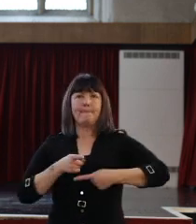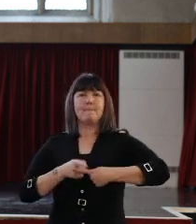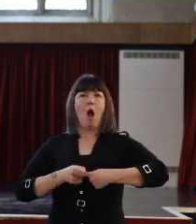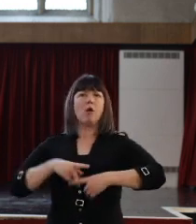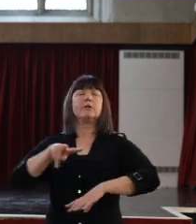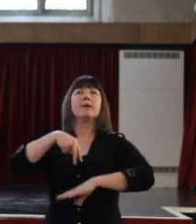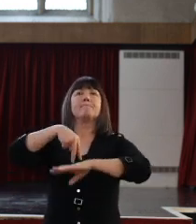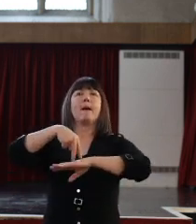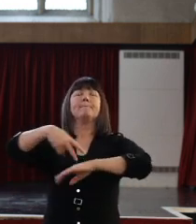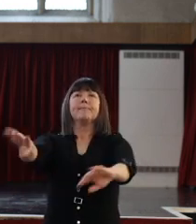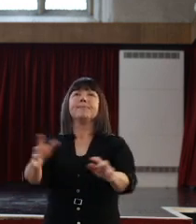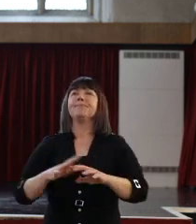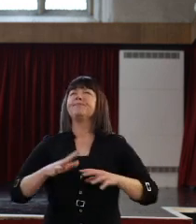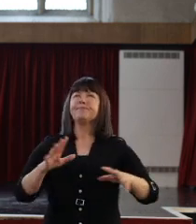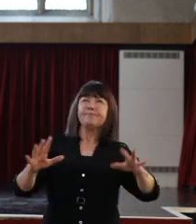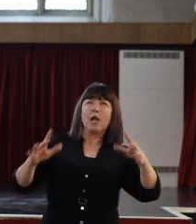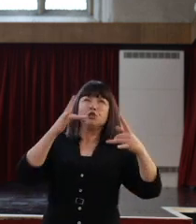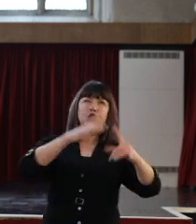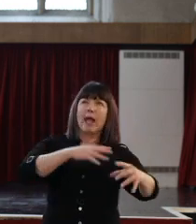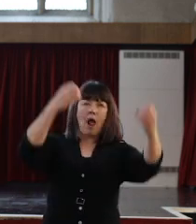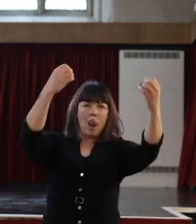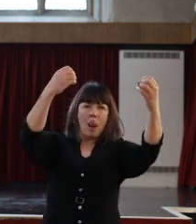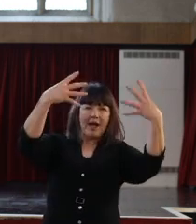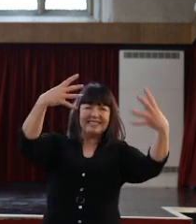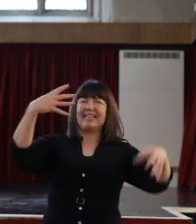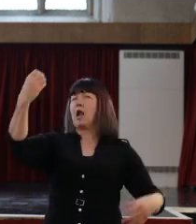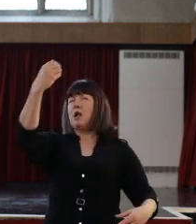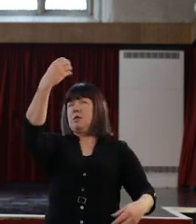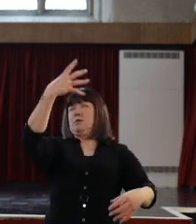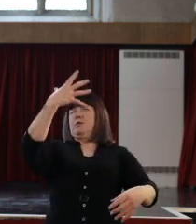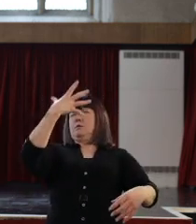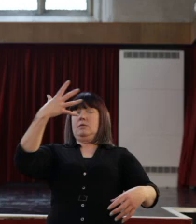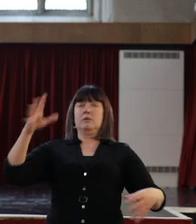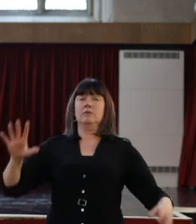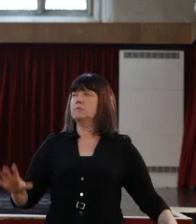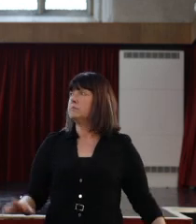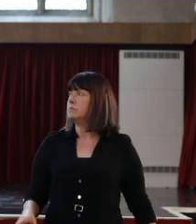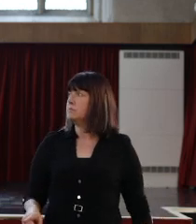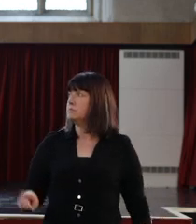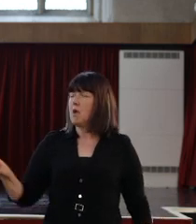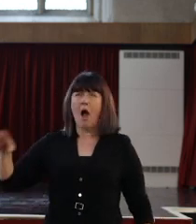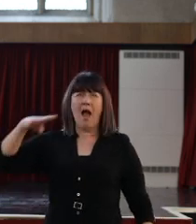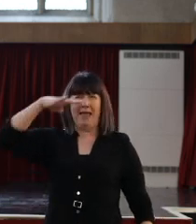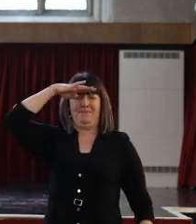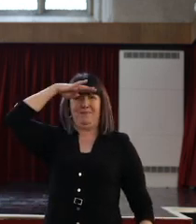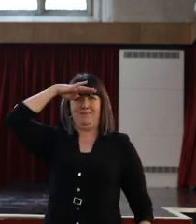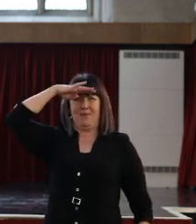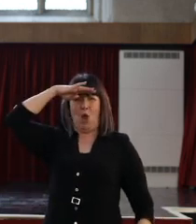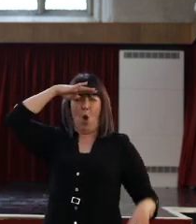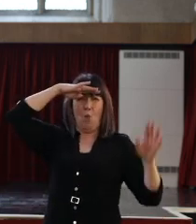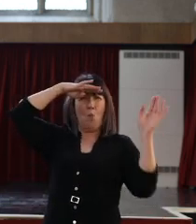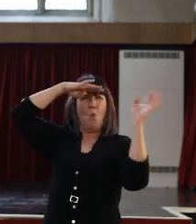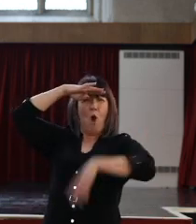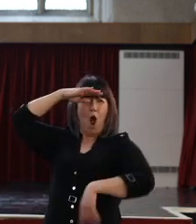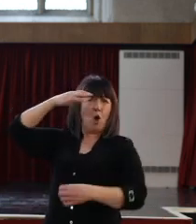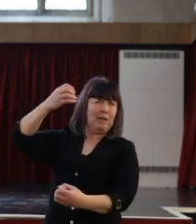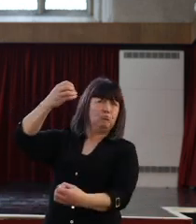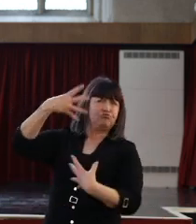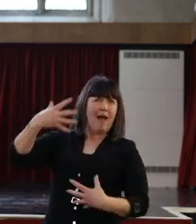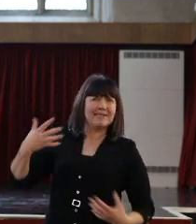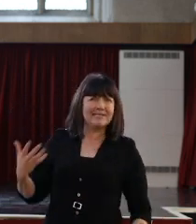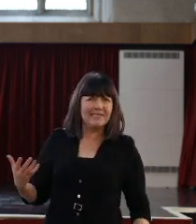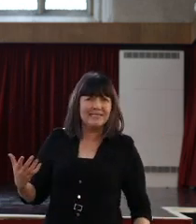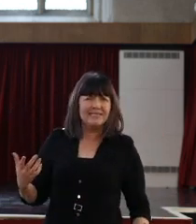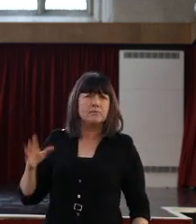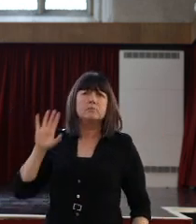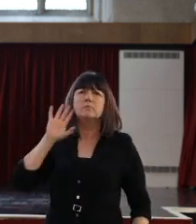by a spotlight shining in my face. And unable to see anything, I put my hands to my eyes and said, "Whoa, that is bright." And